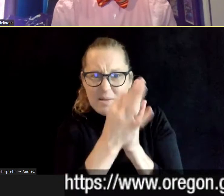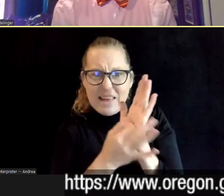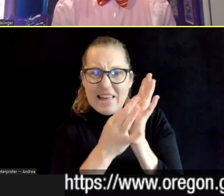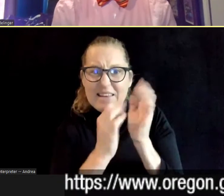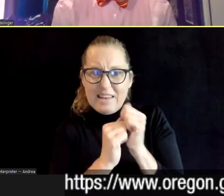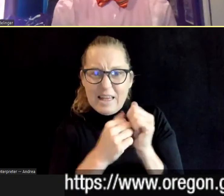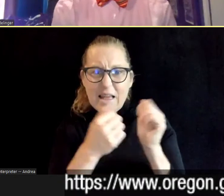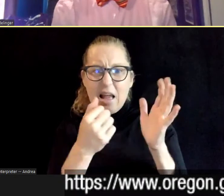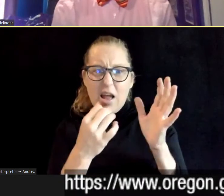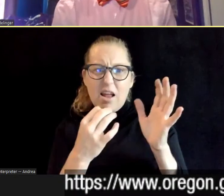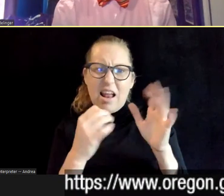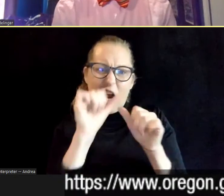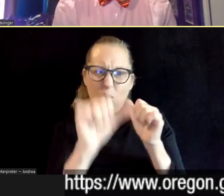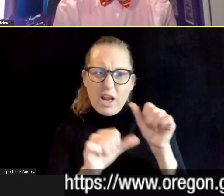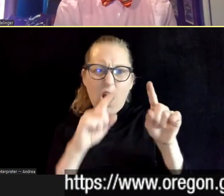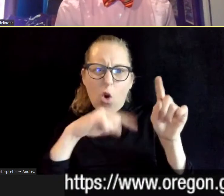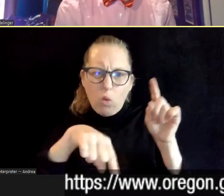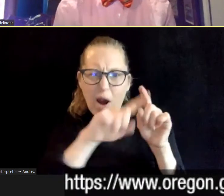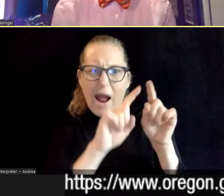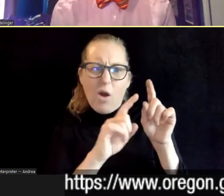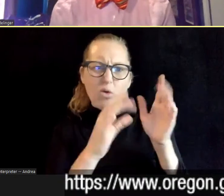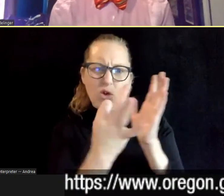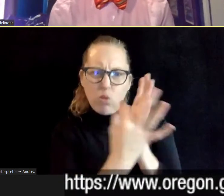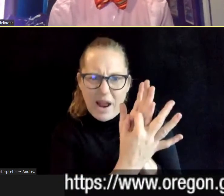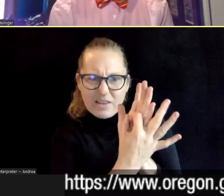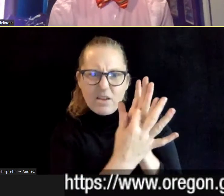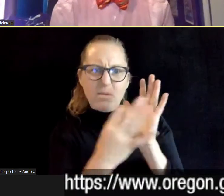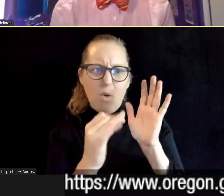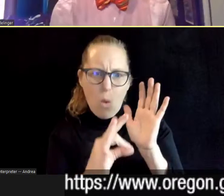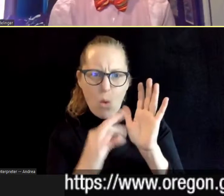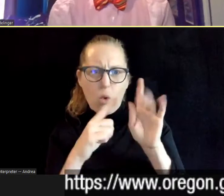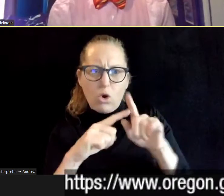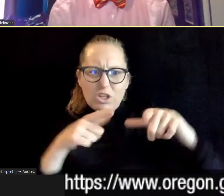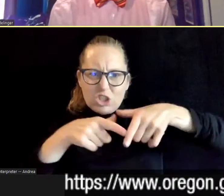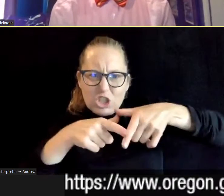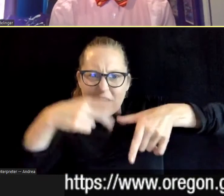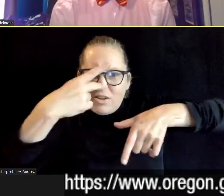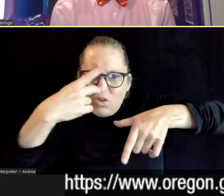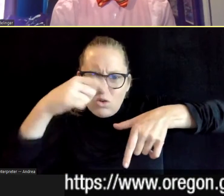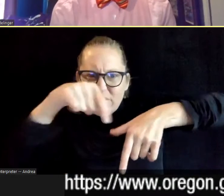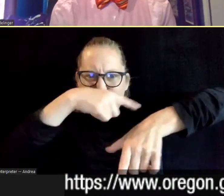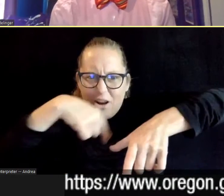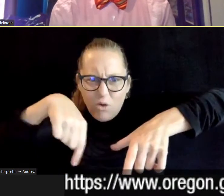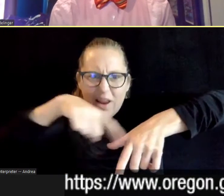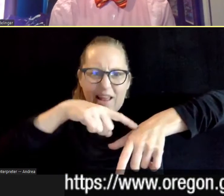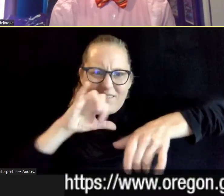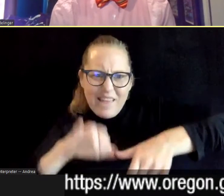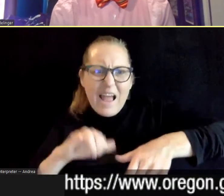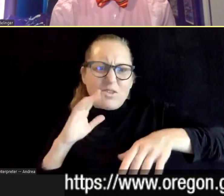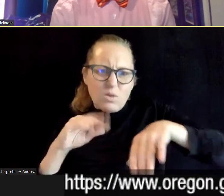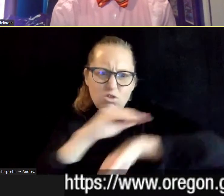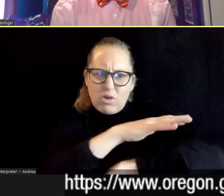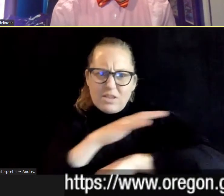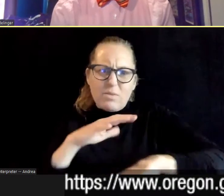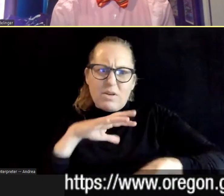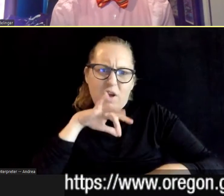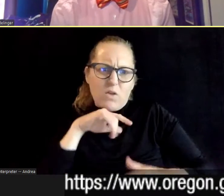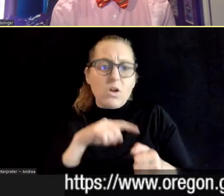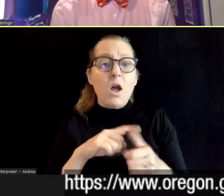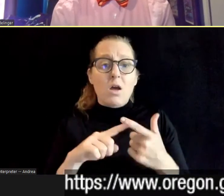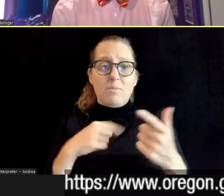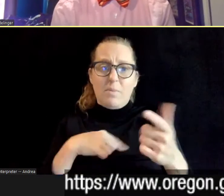in the genital region that may be unnoticed, that may be transmitting the virus. So certainly, I think it could be